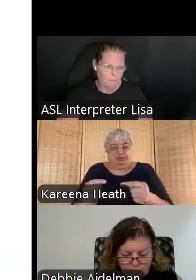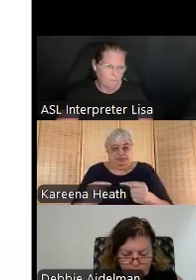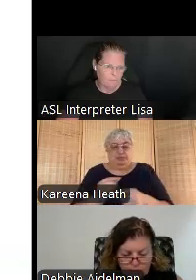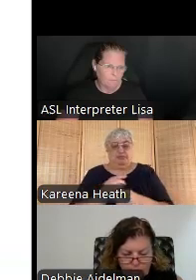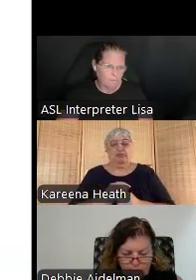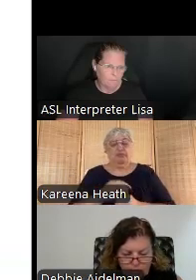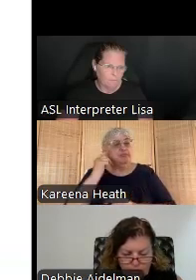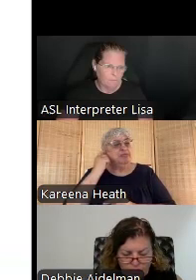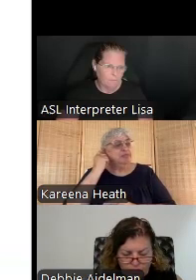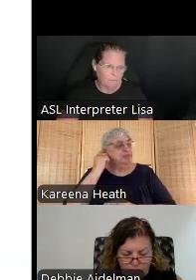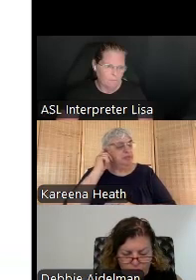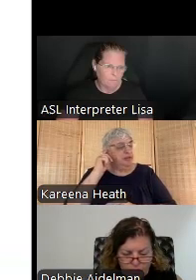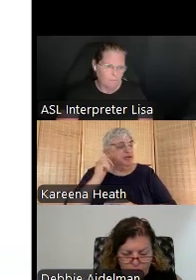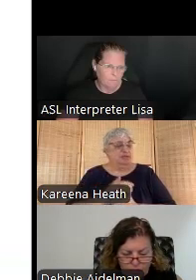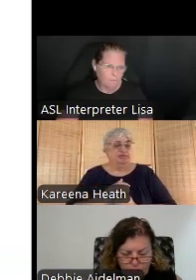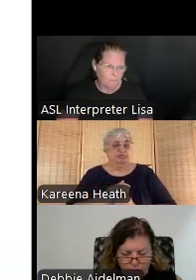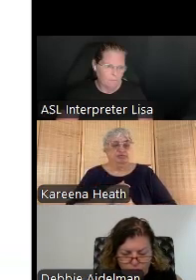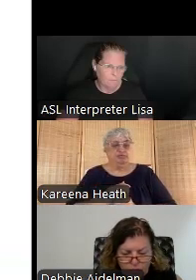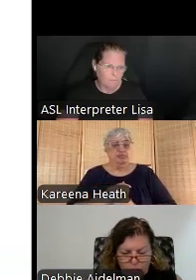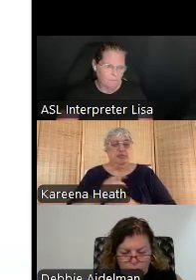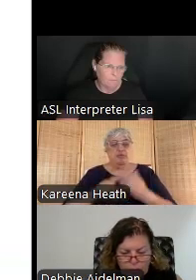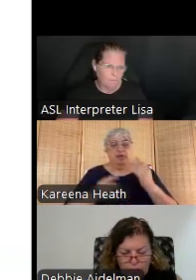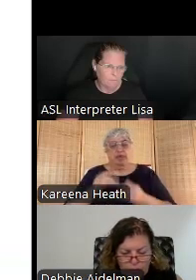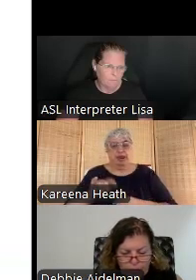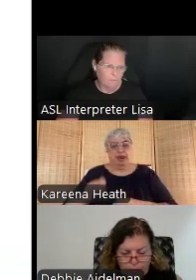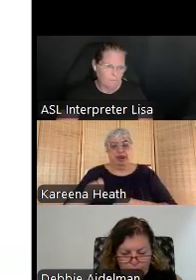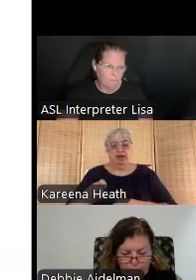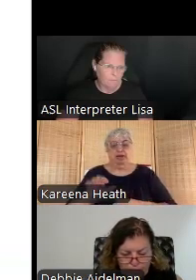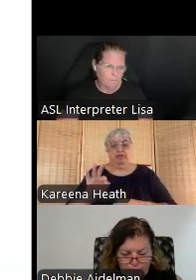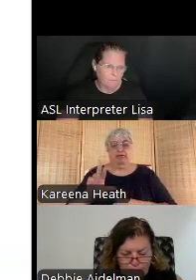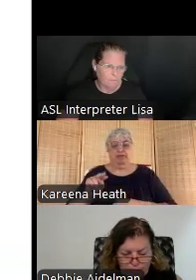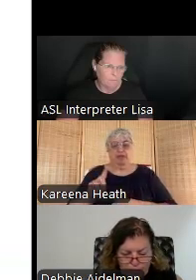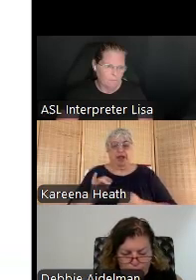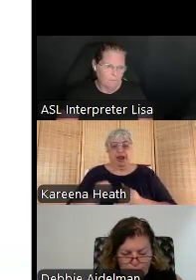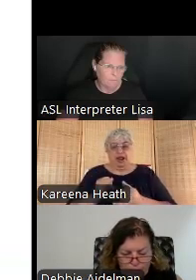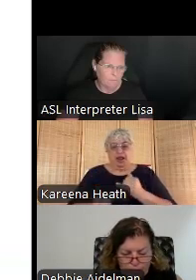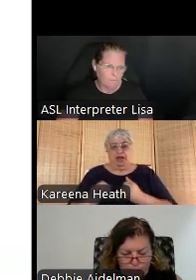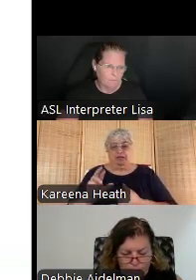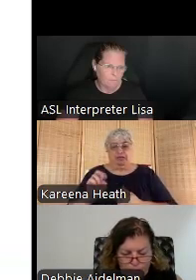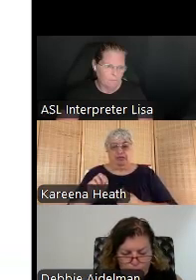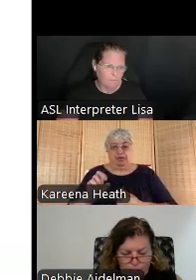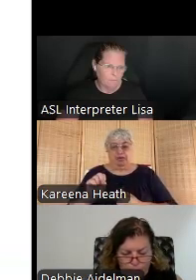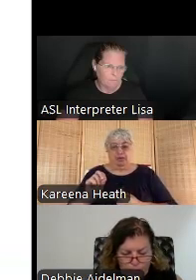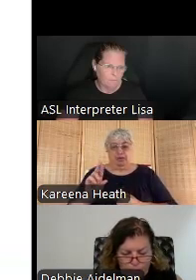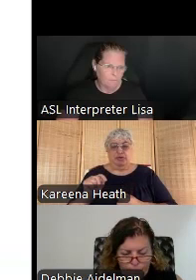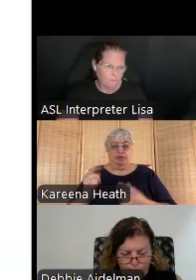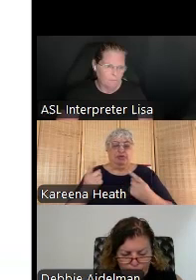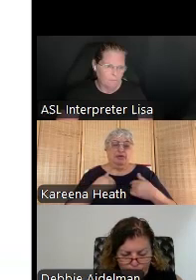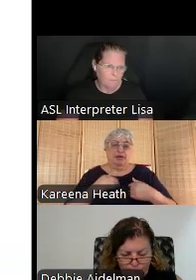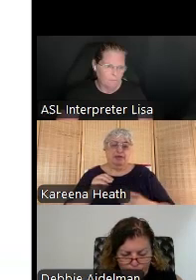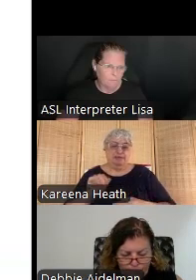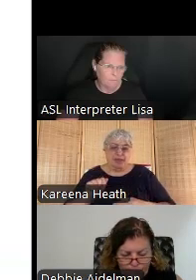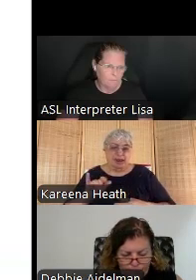want to emphasize that it is a fund of last resort. So if somebody has, Medicaid, Medicare,